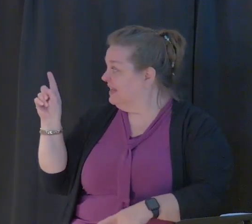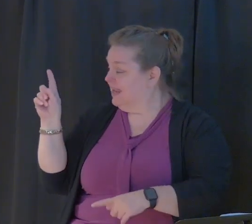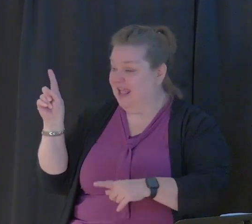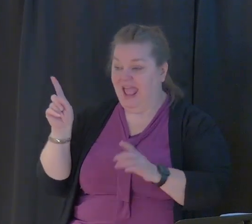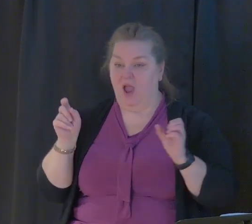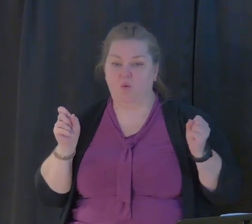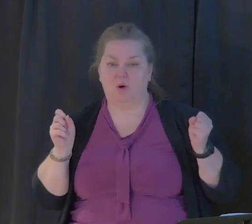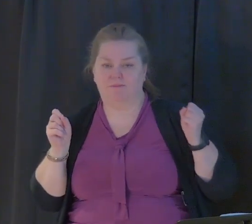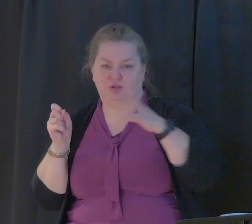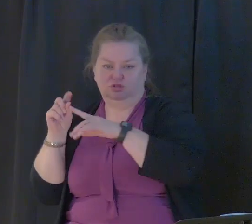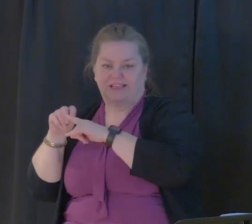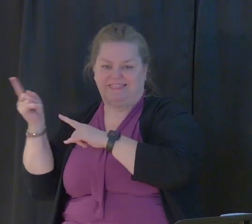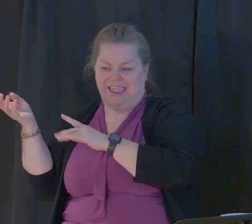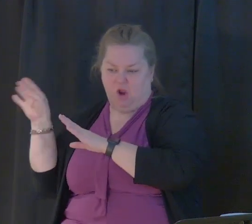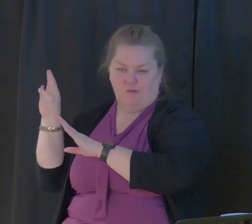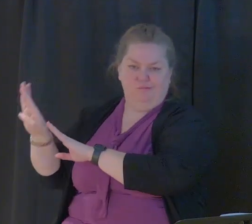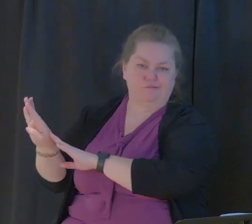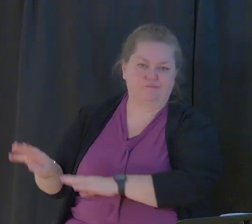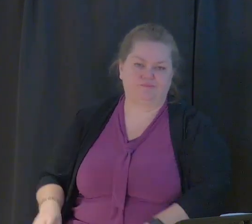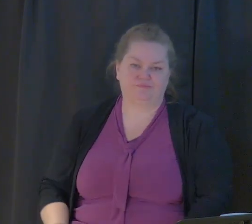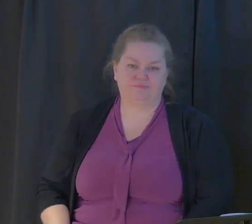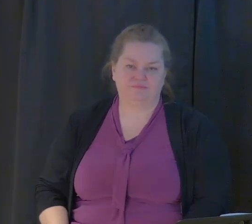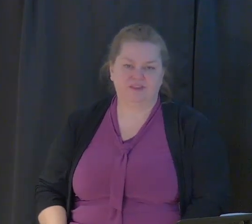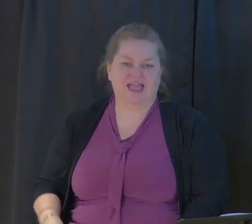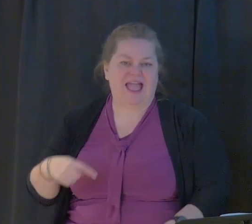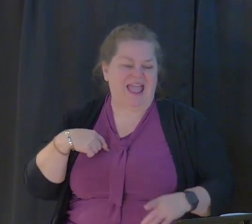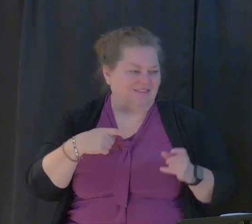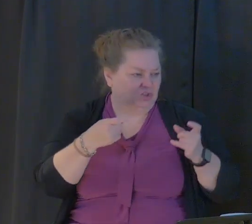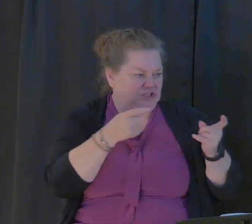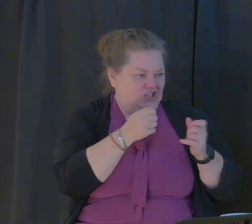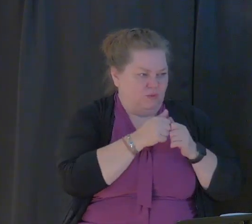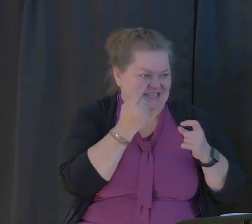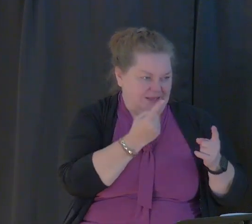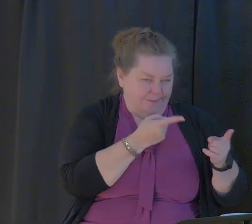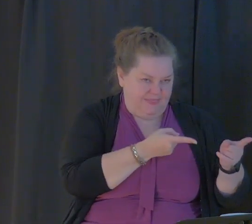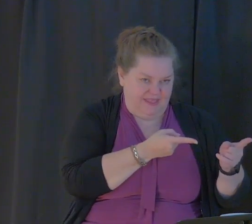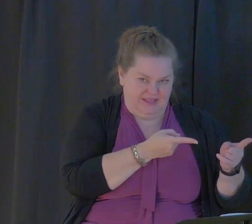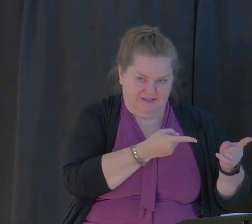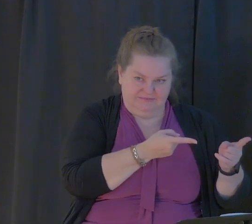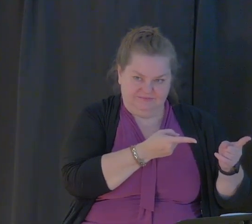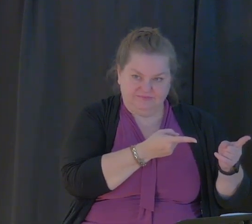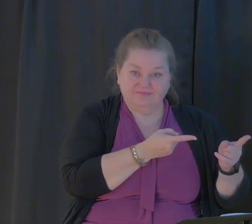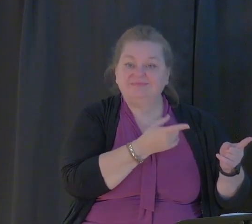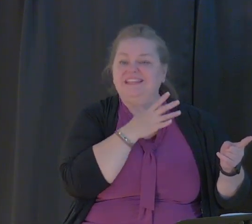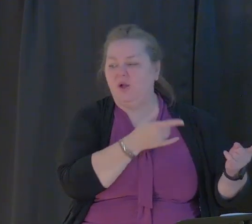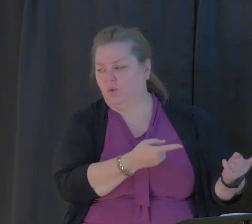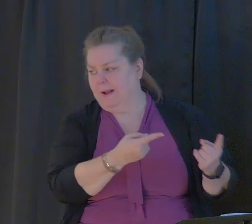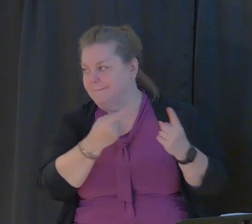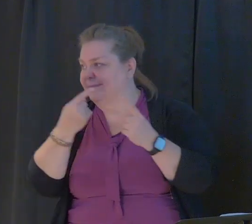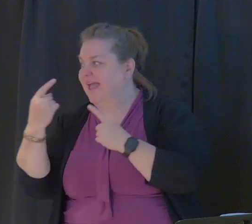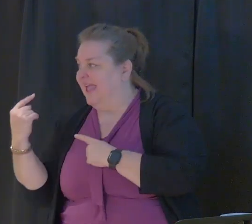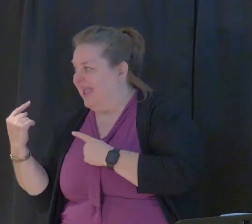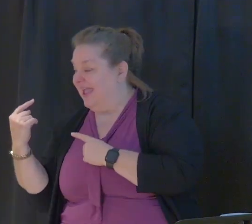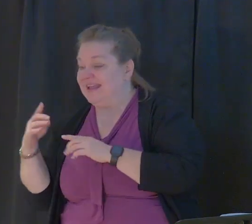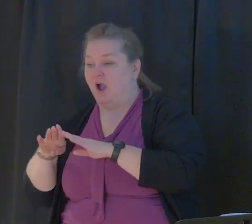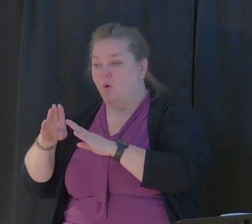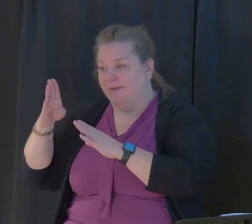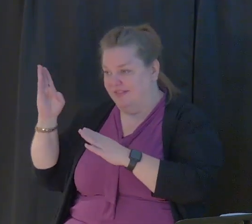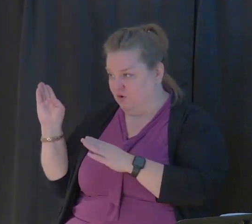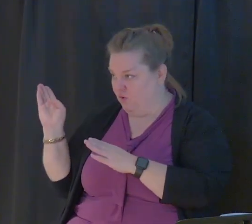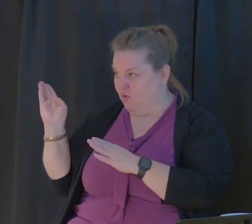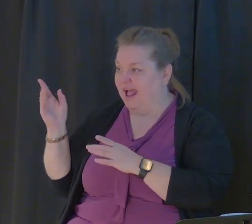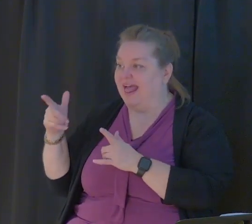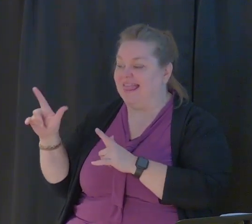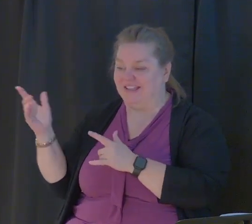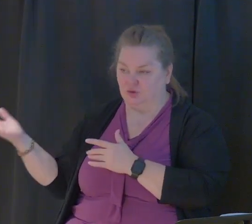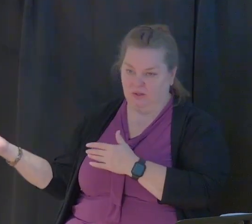put you in there for right now. I have to go deal with something. I'll come back. I'll open the door. I'll let